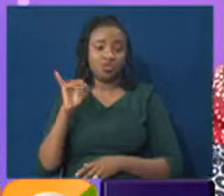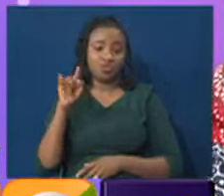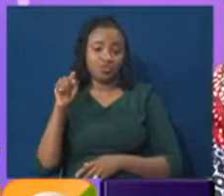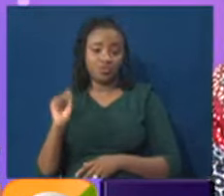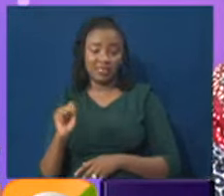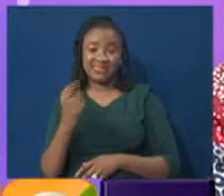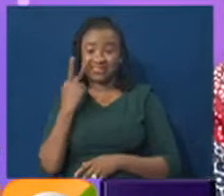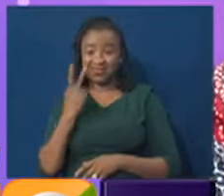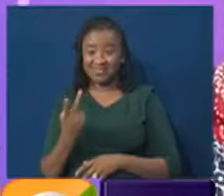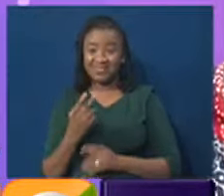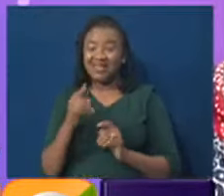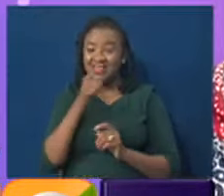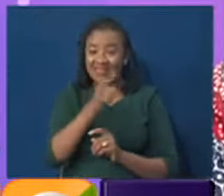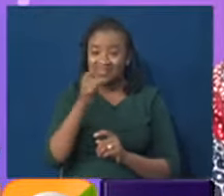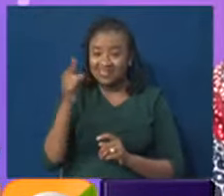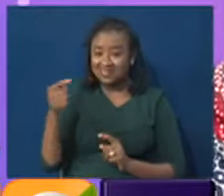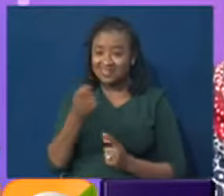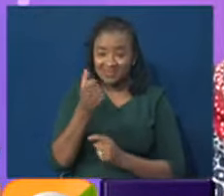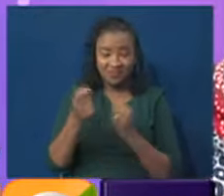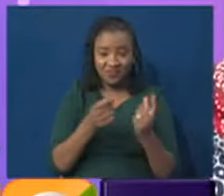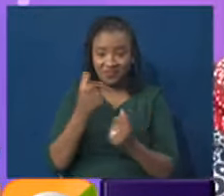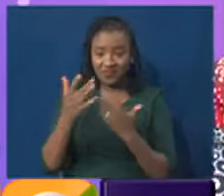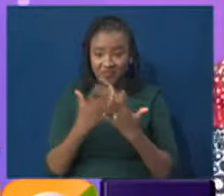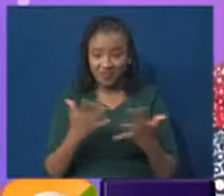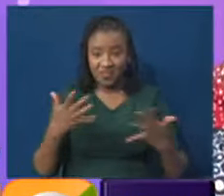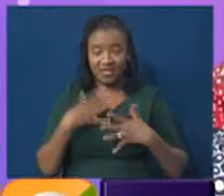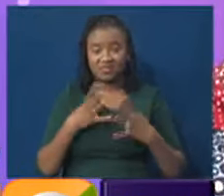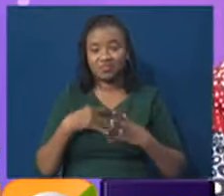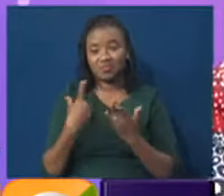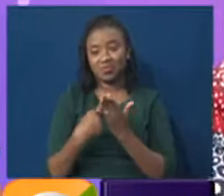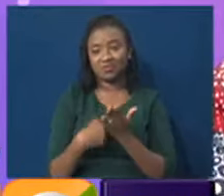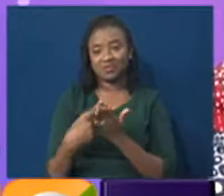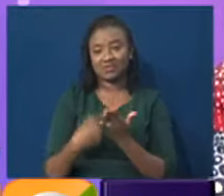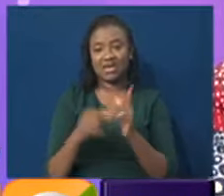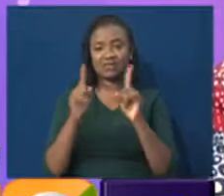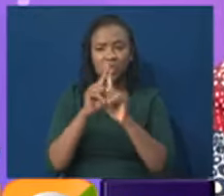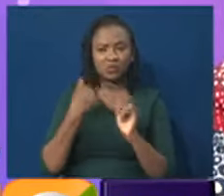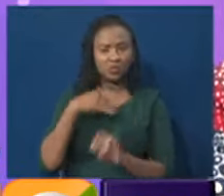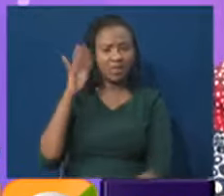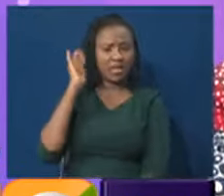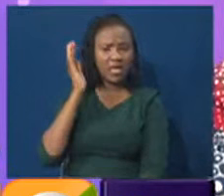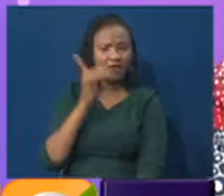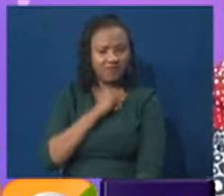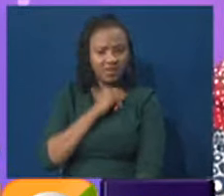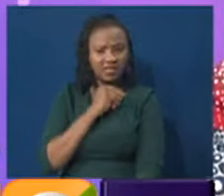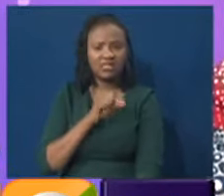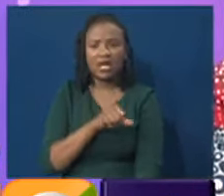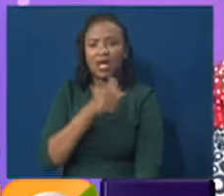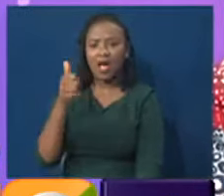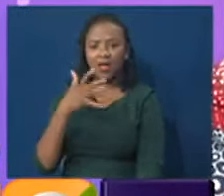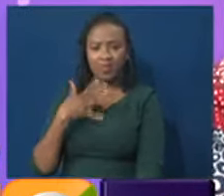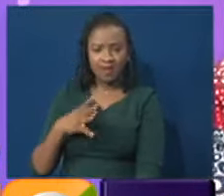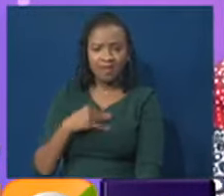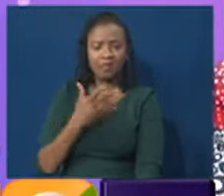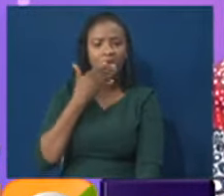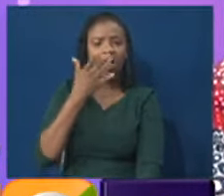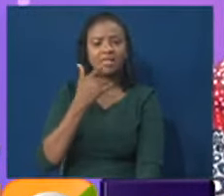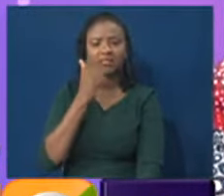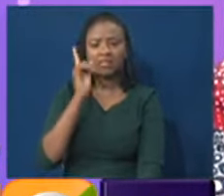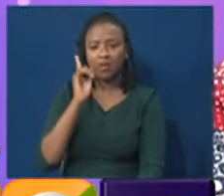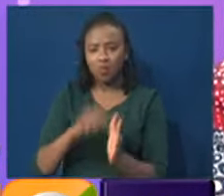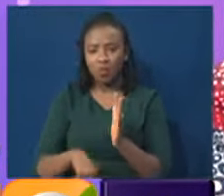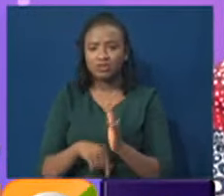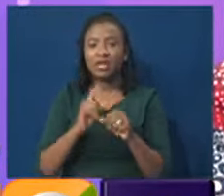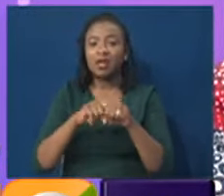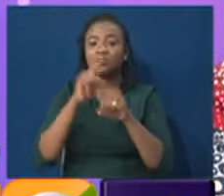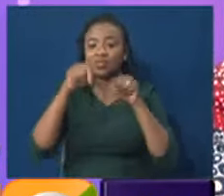talking about. And indeed, I heard some of our, you know, focus group respondents saying, when they got their